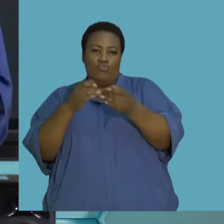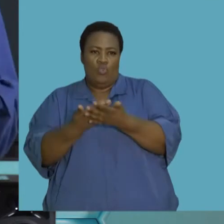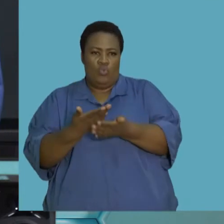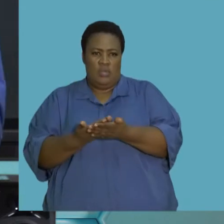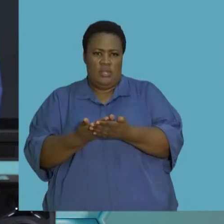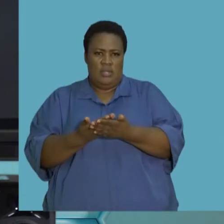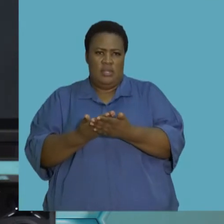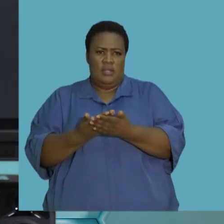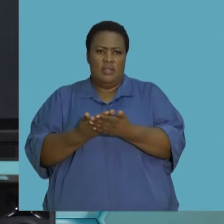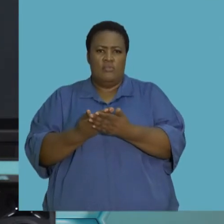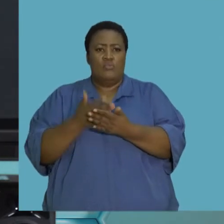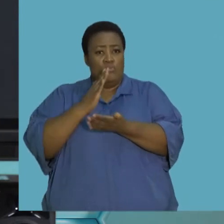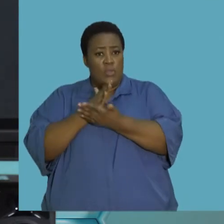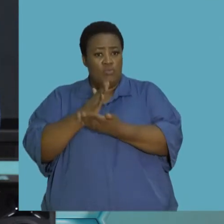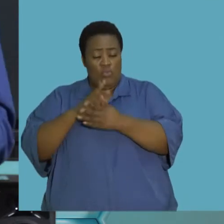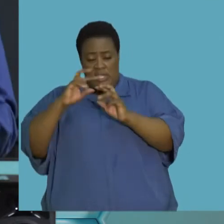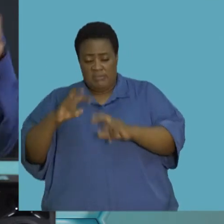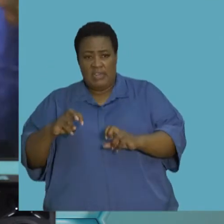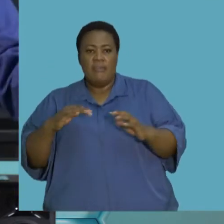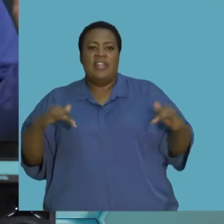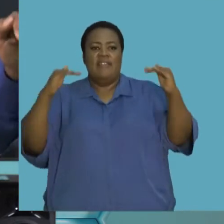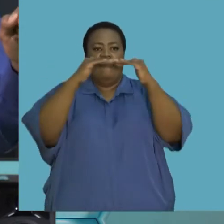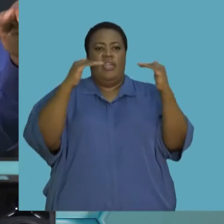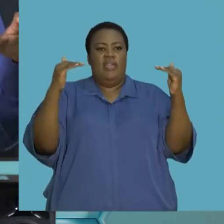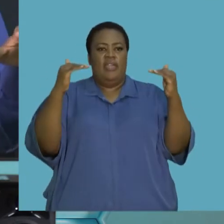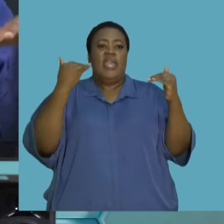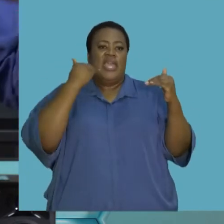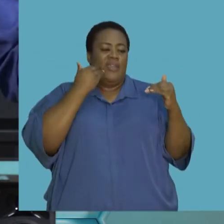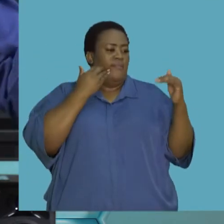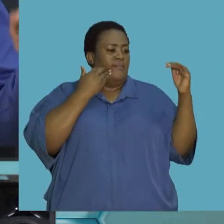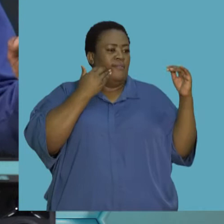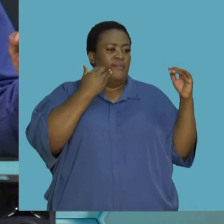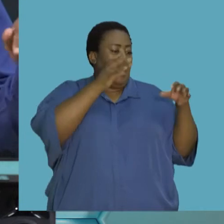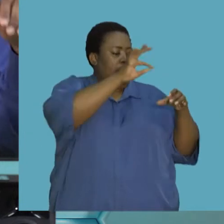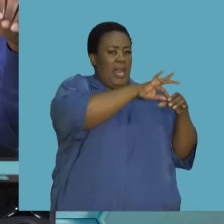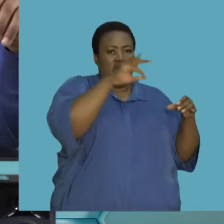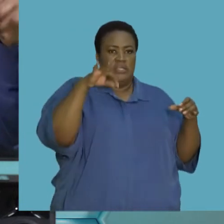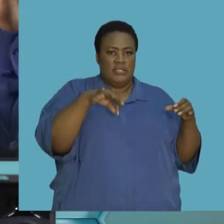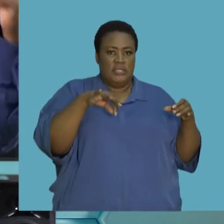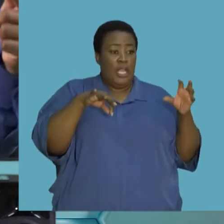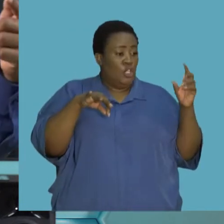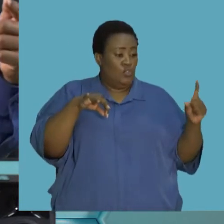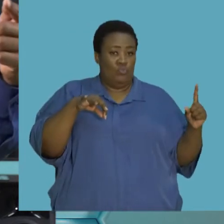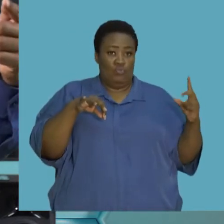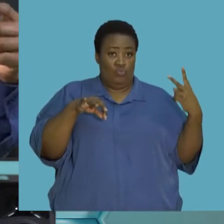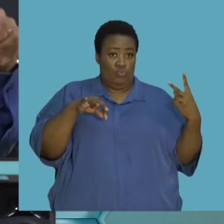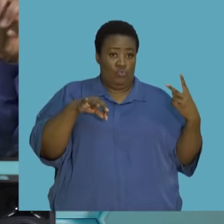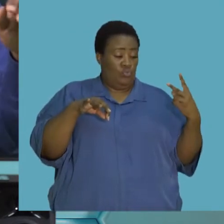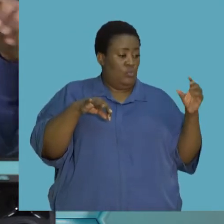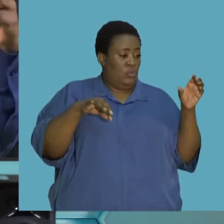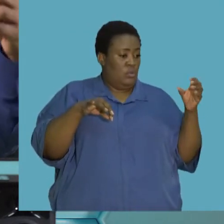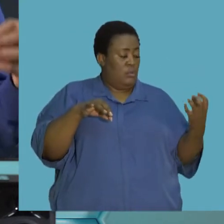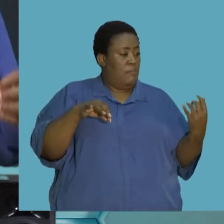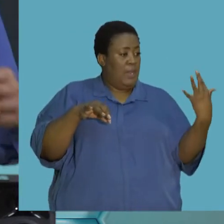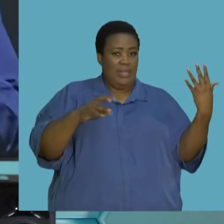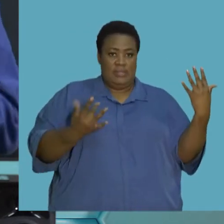make the experiment fair. So if you are comparing the effect of light of two plants, you've got to ensure that you keep